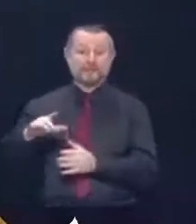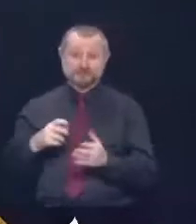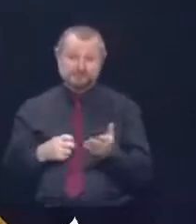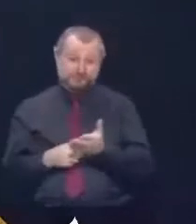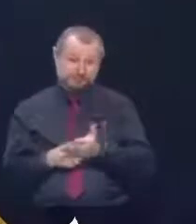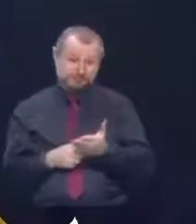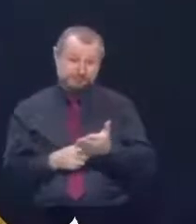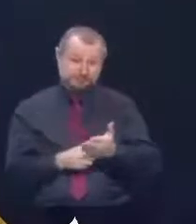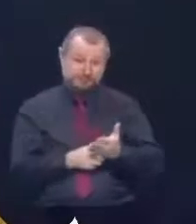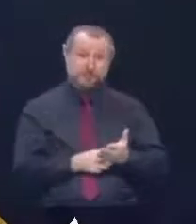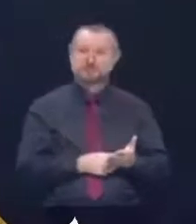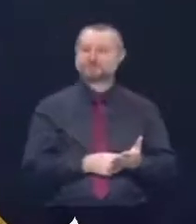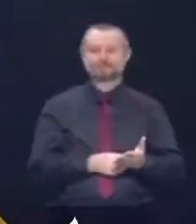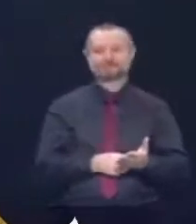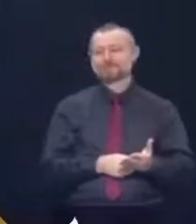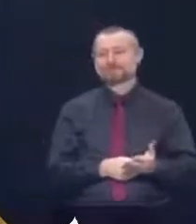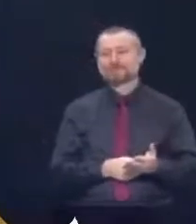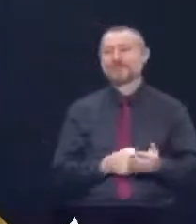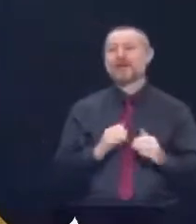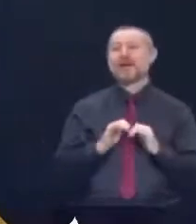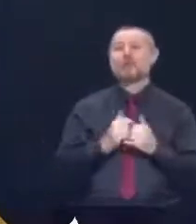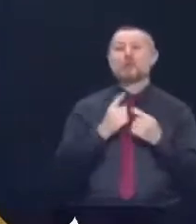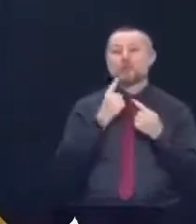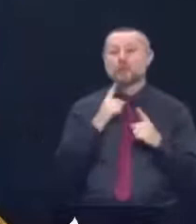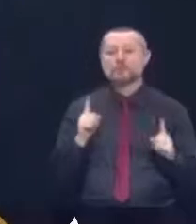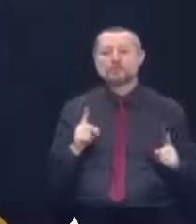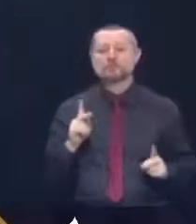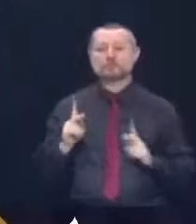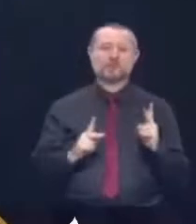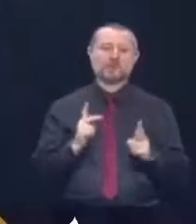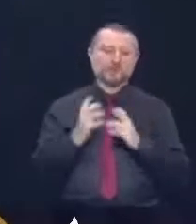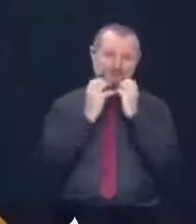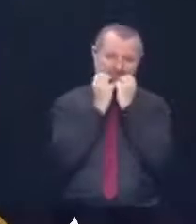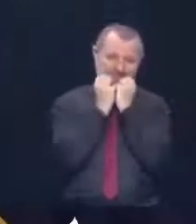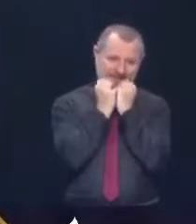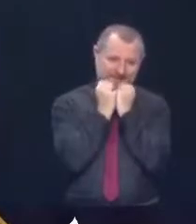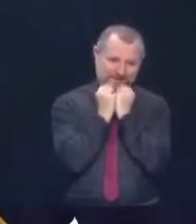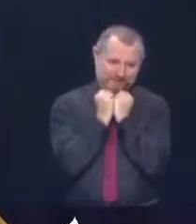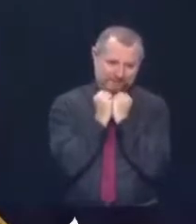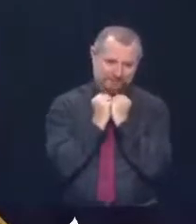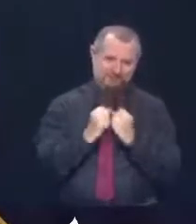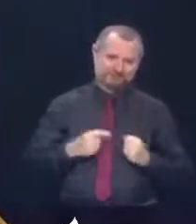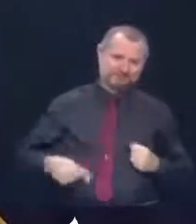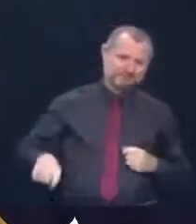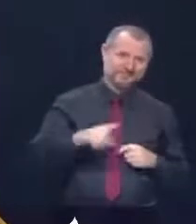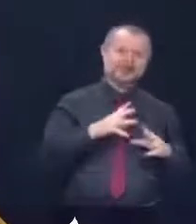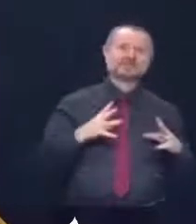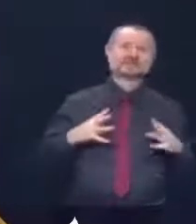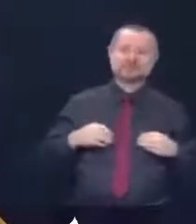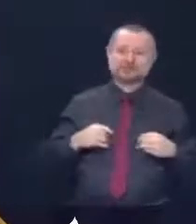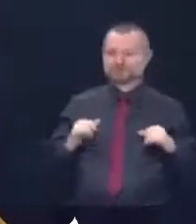don't wear a mask. It was just social action, social behavior. People accepted it.